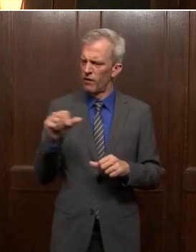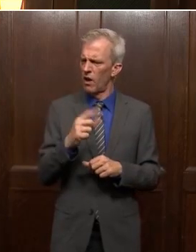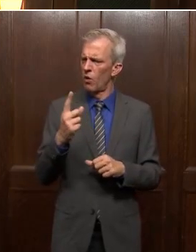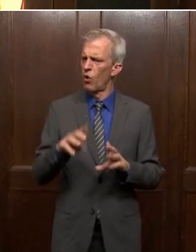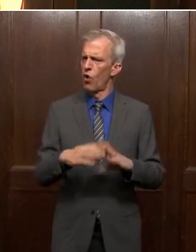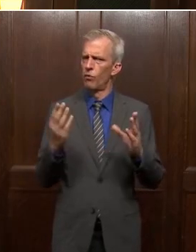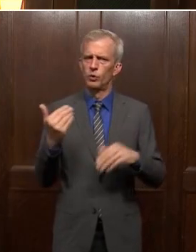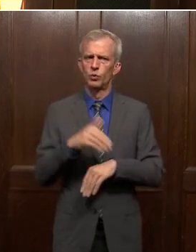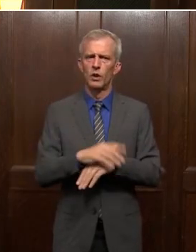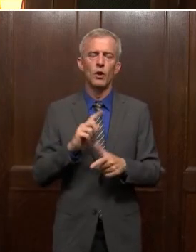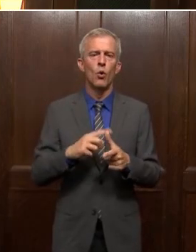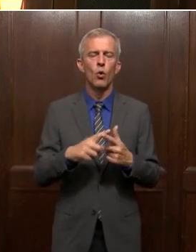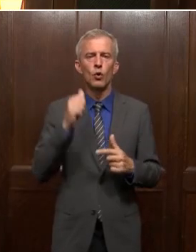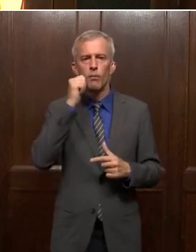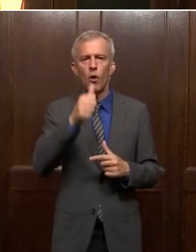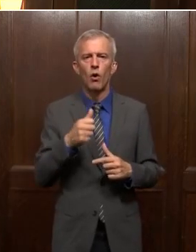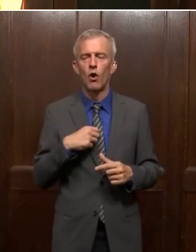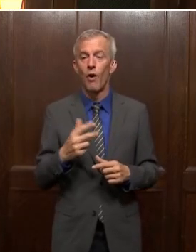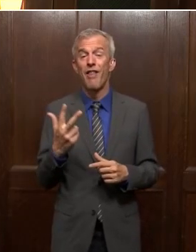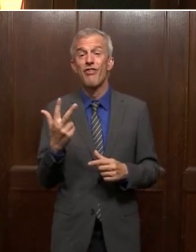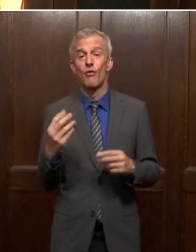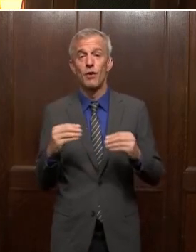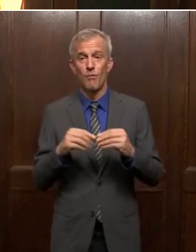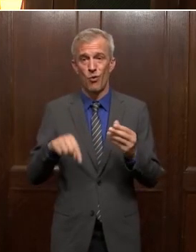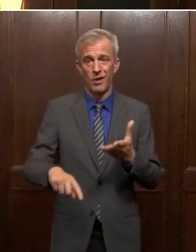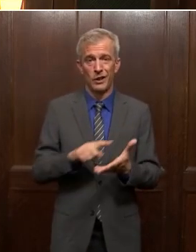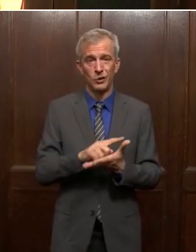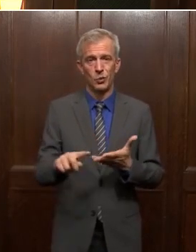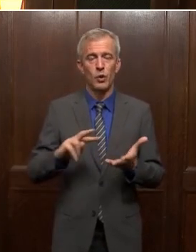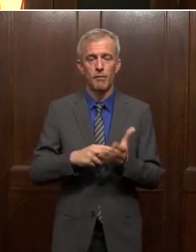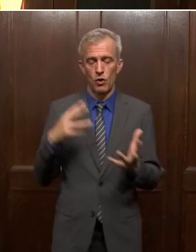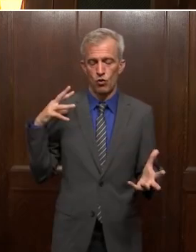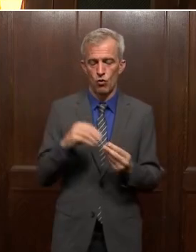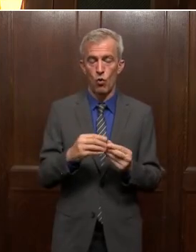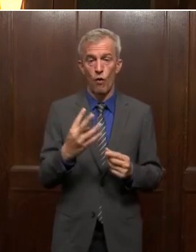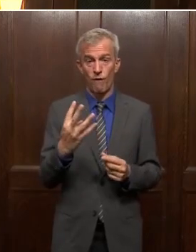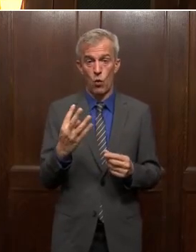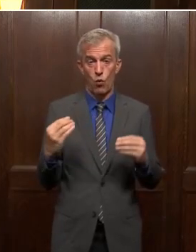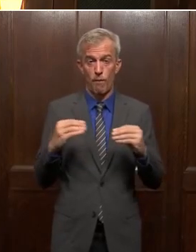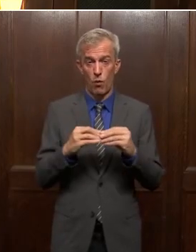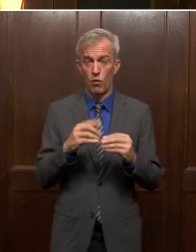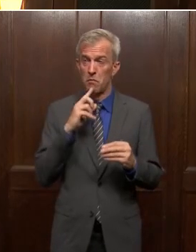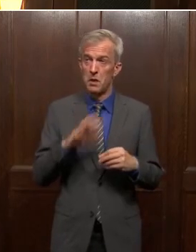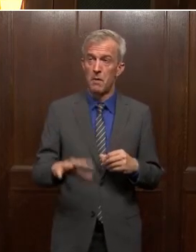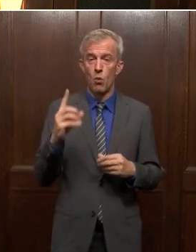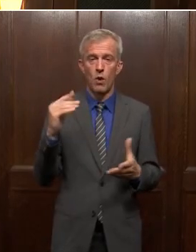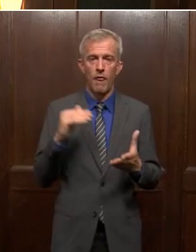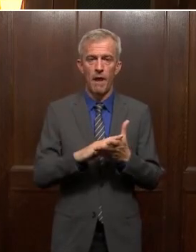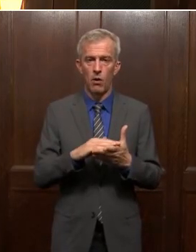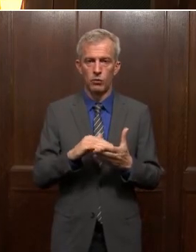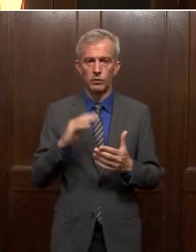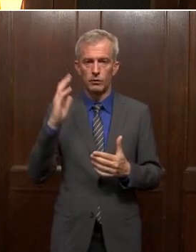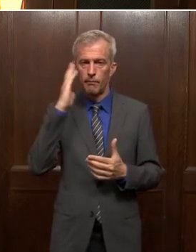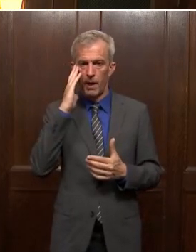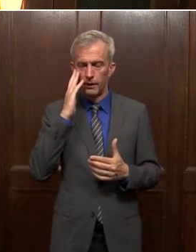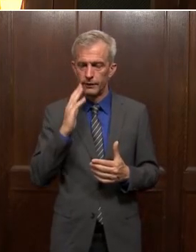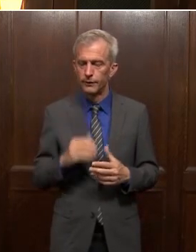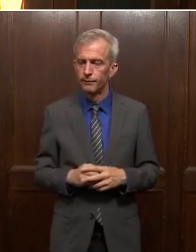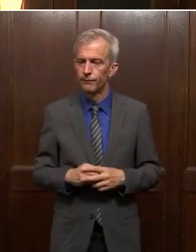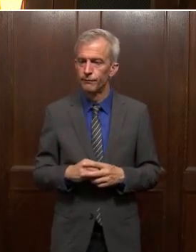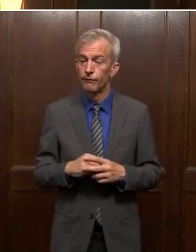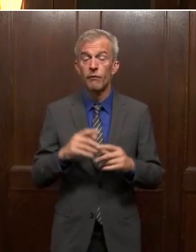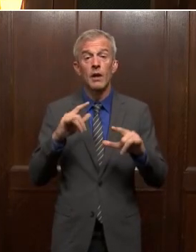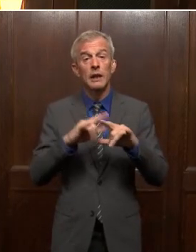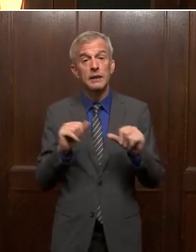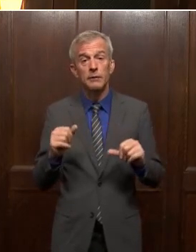or tomorrow, and three more this week. So that will add four more and get us to about 1,000 beds. At the same time, we're moving with